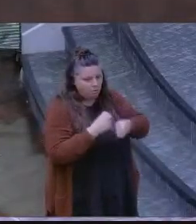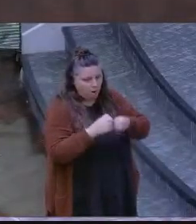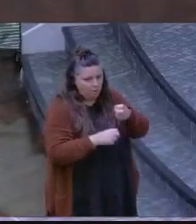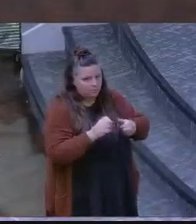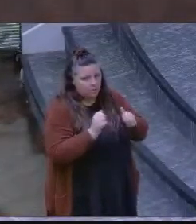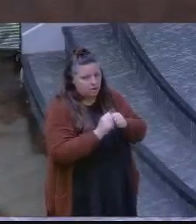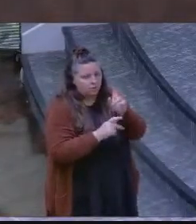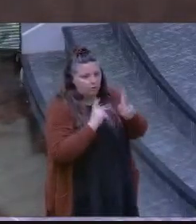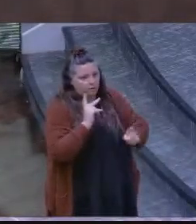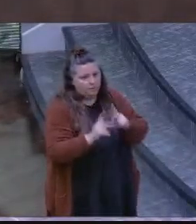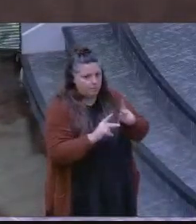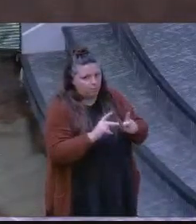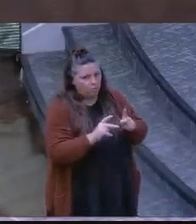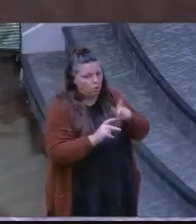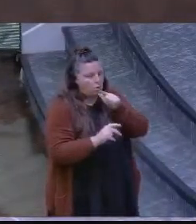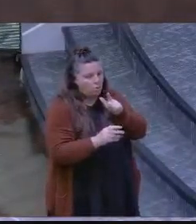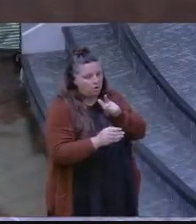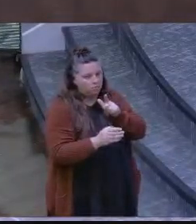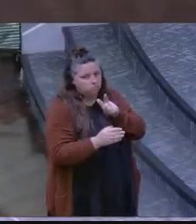bus